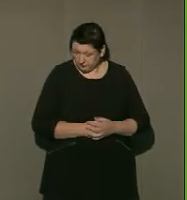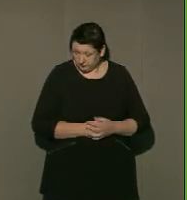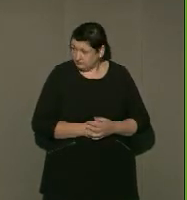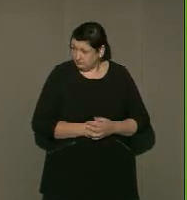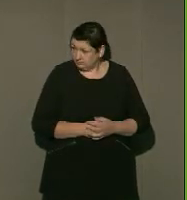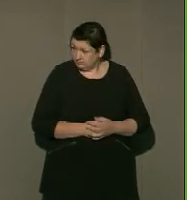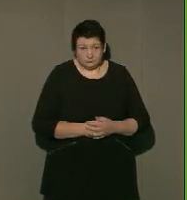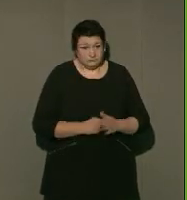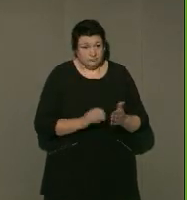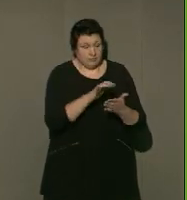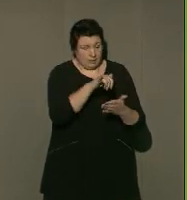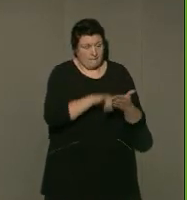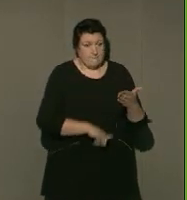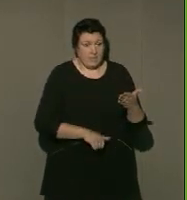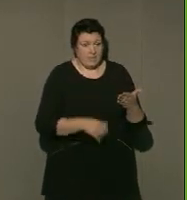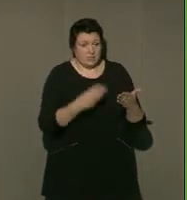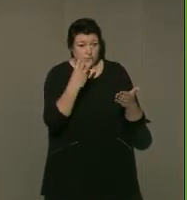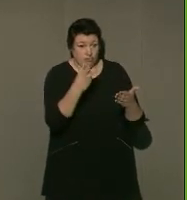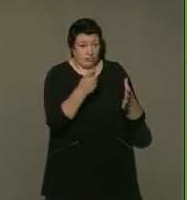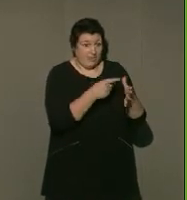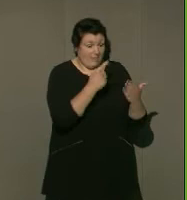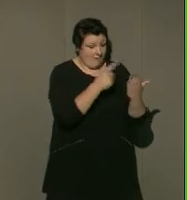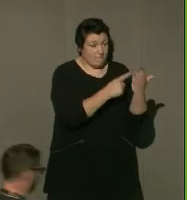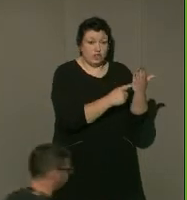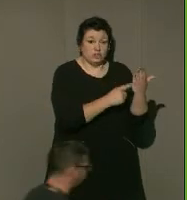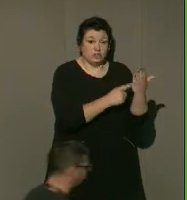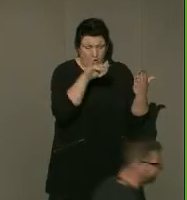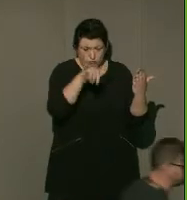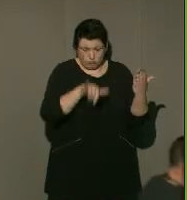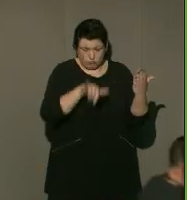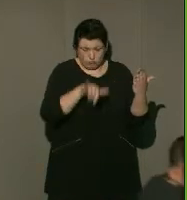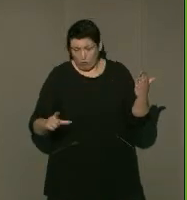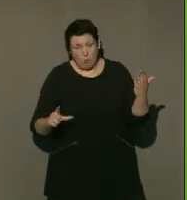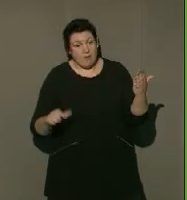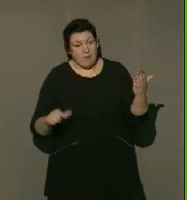On page 3 of the agenda, right in the bottom right-hand corner,